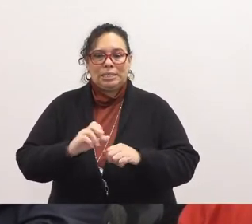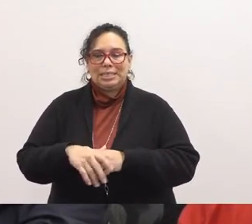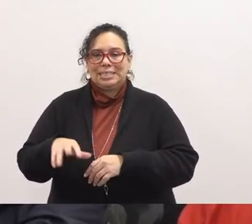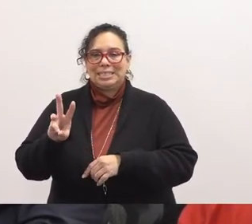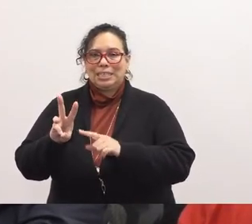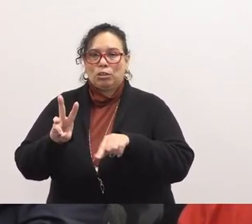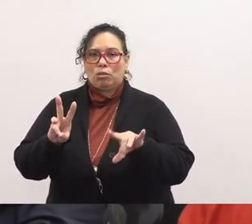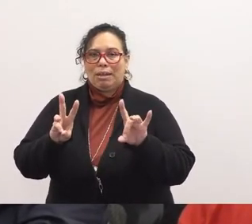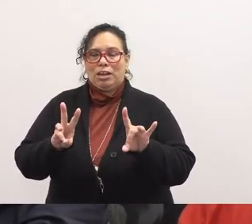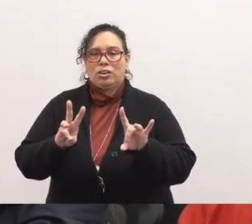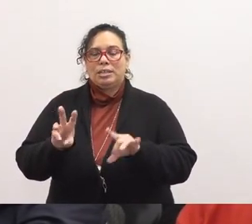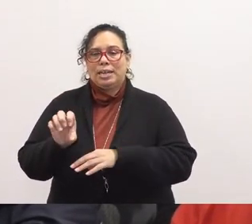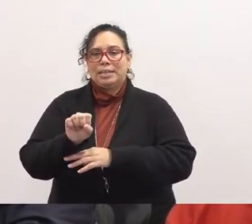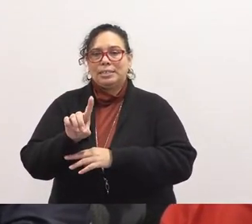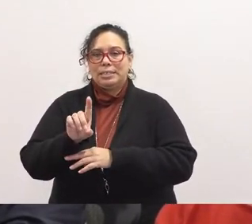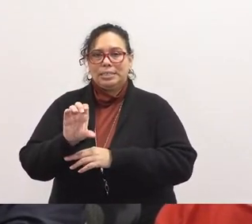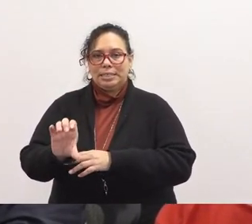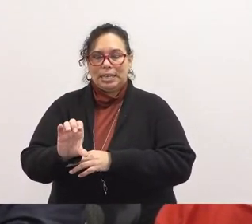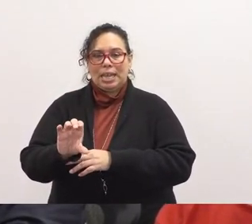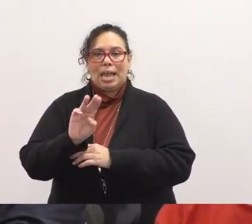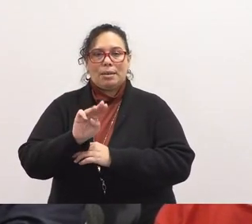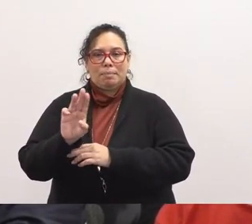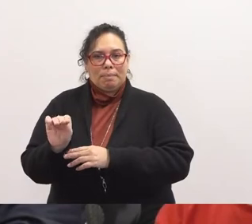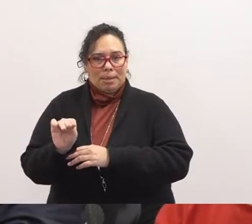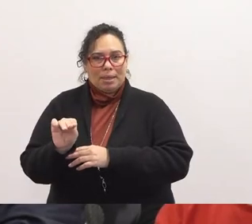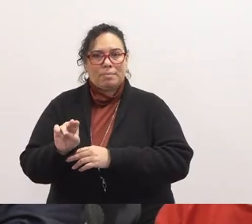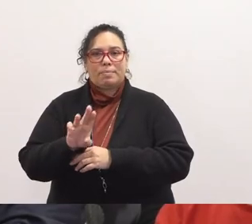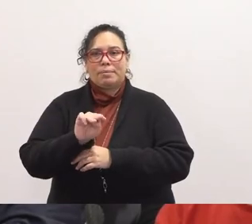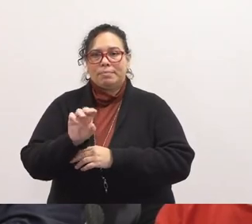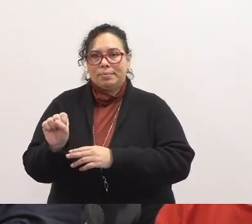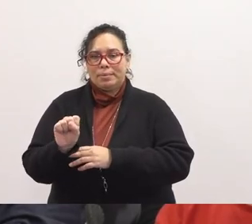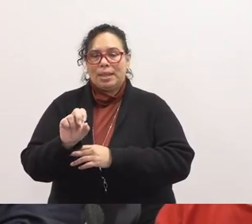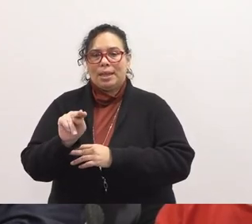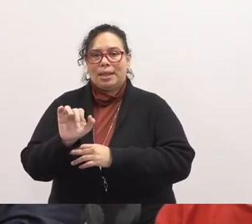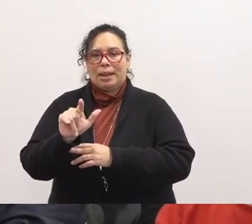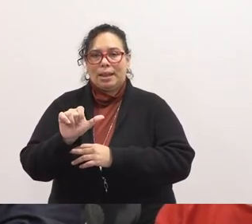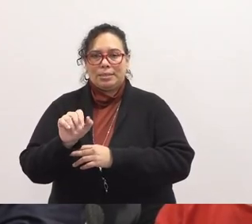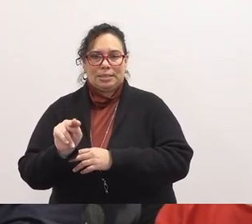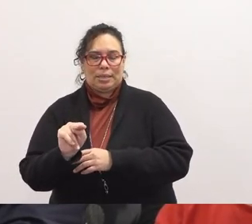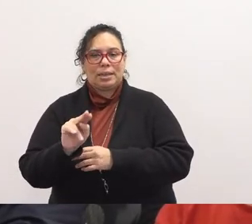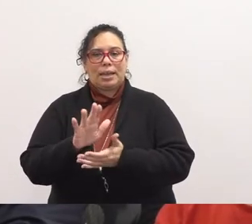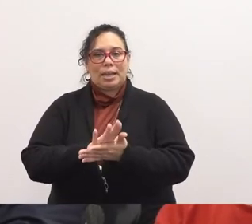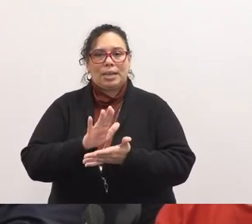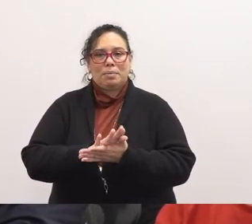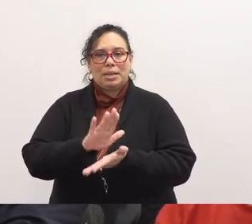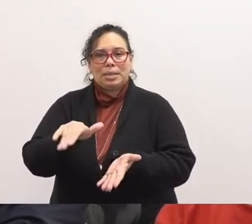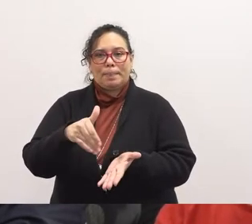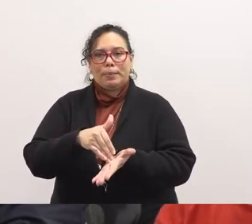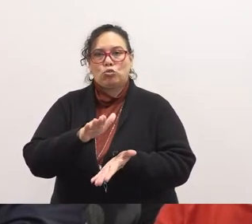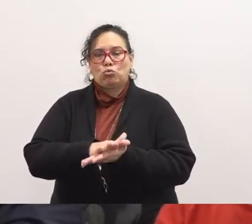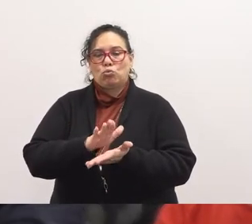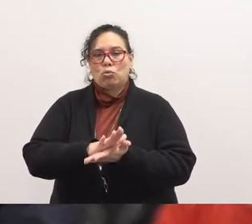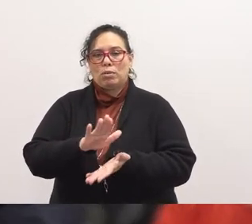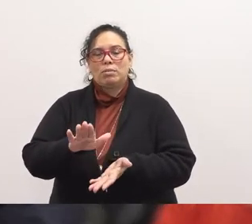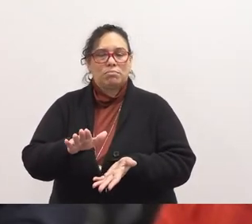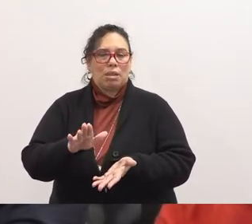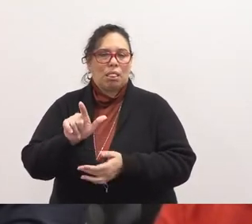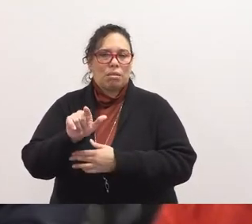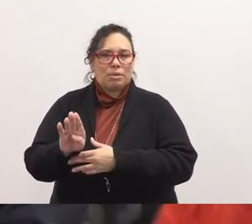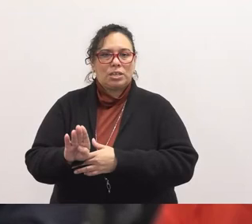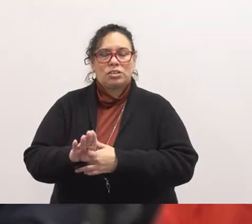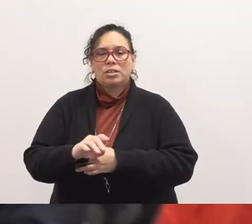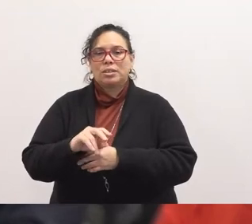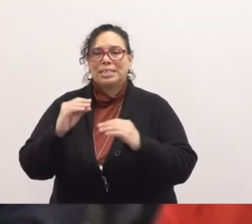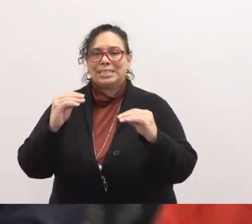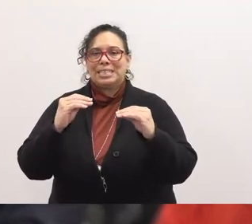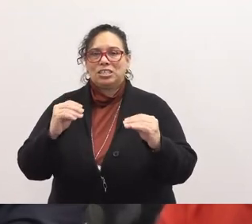a special day class for students with mild to moderate disabilities at Nelson Academy, a middle school in Central Long Beach. Teaching is a second career